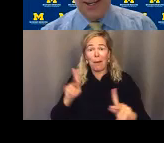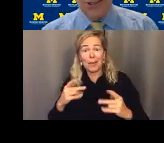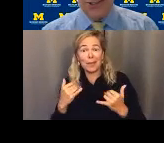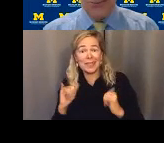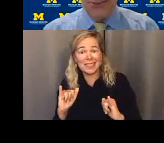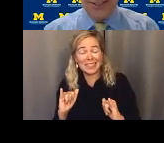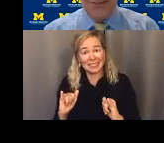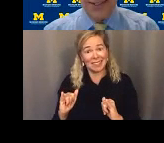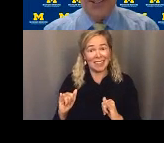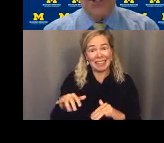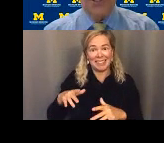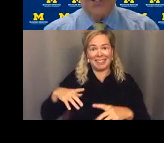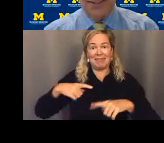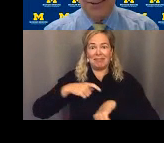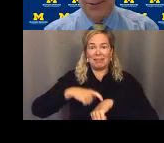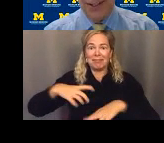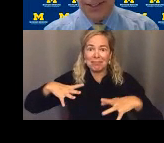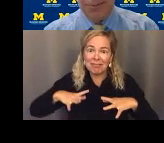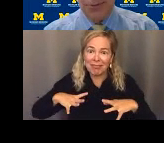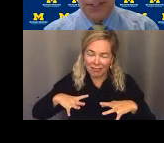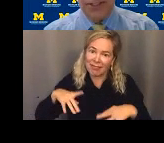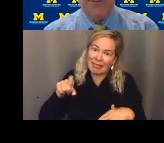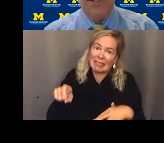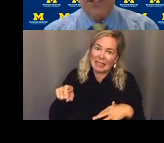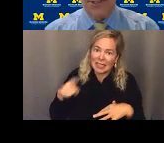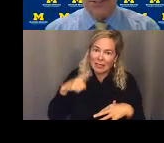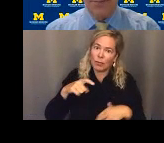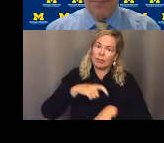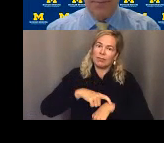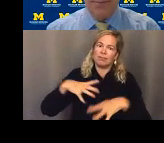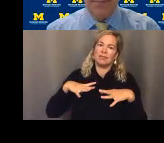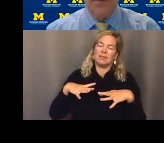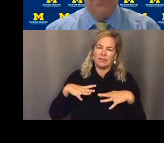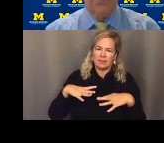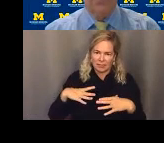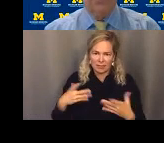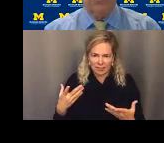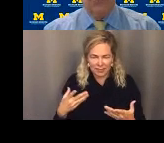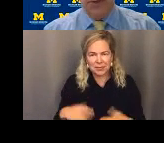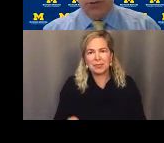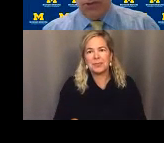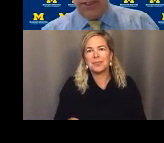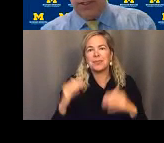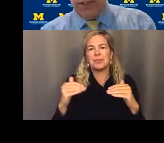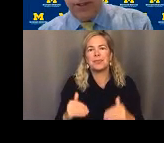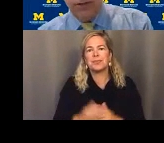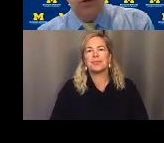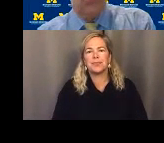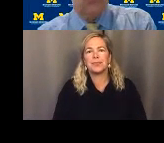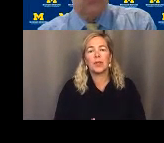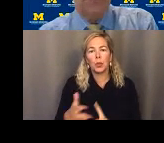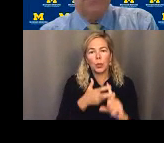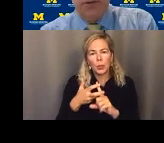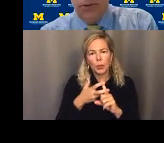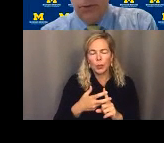well-deserved vacations, well-needed vacations over the last couple of weeks. Next, please. We recruited and convened a diverse